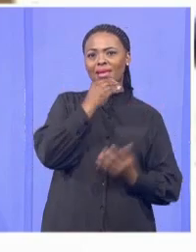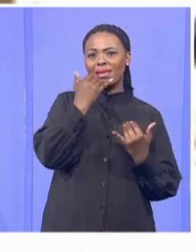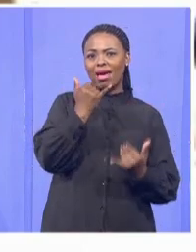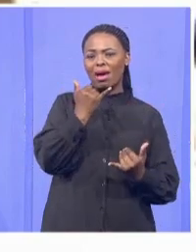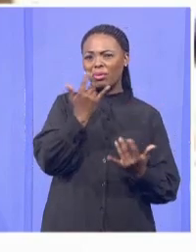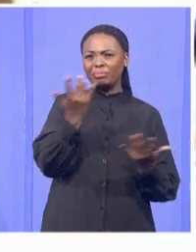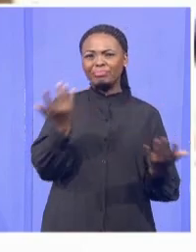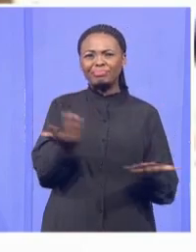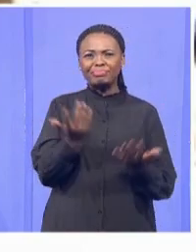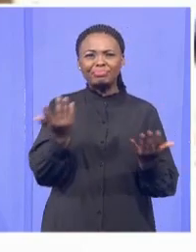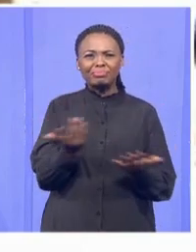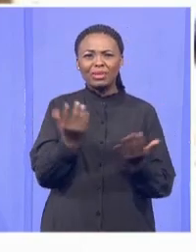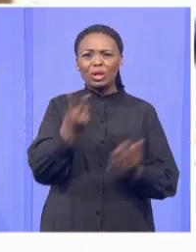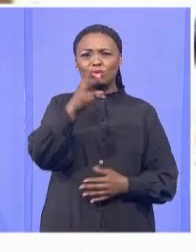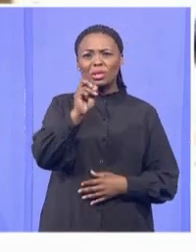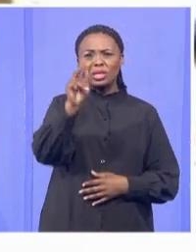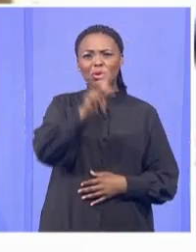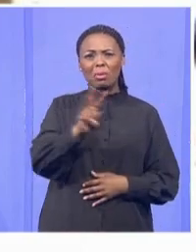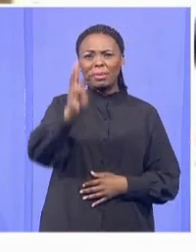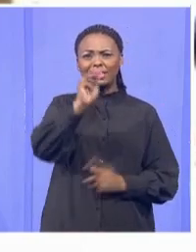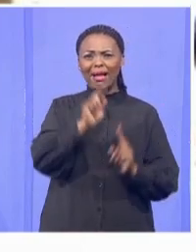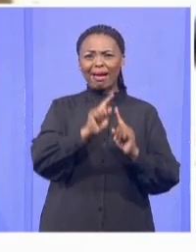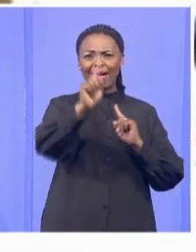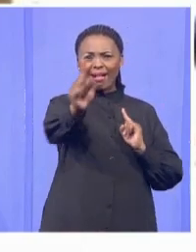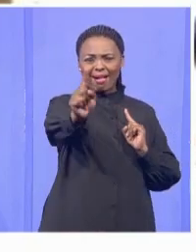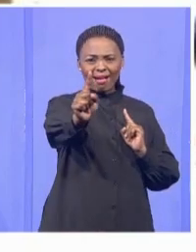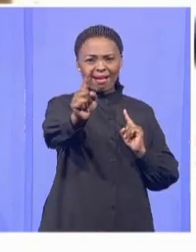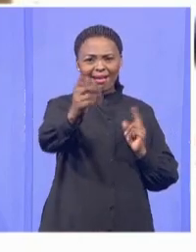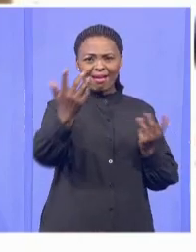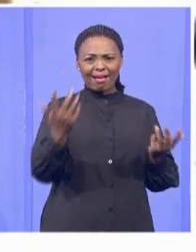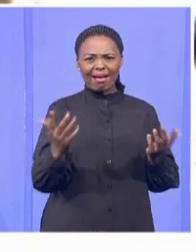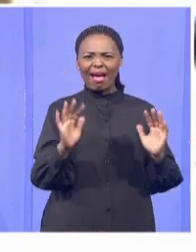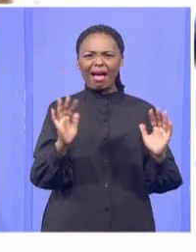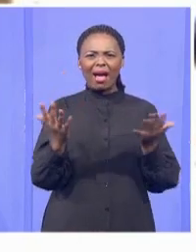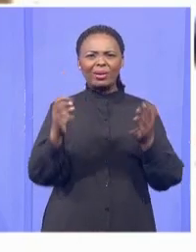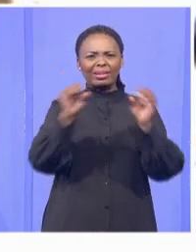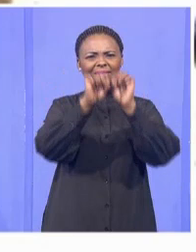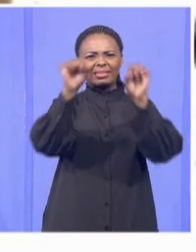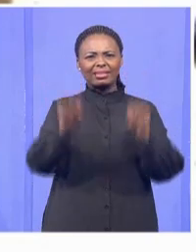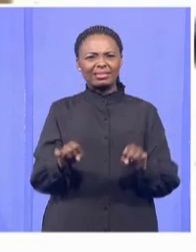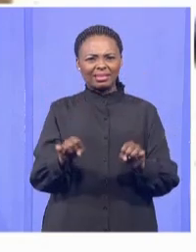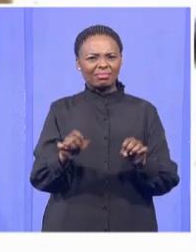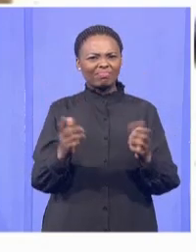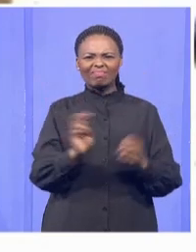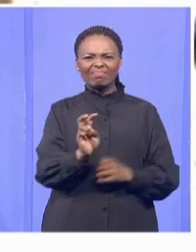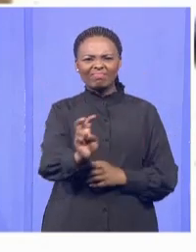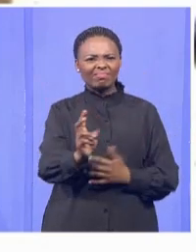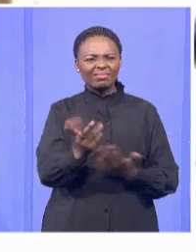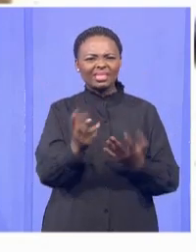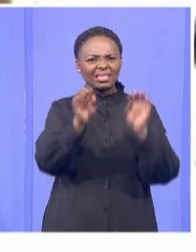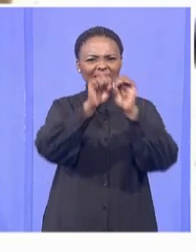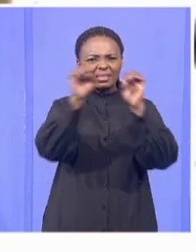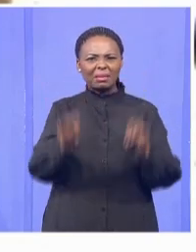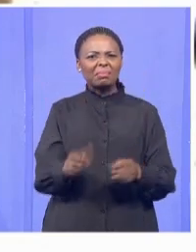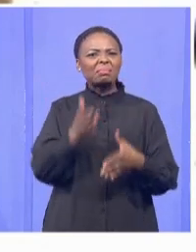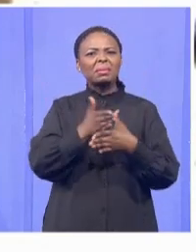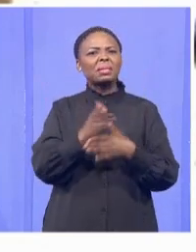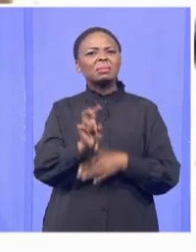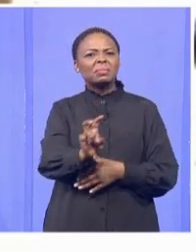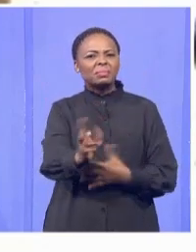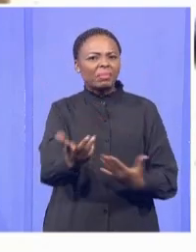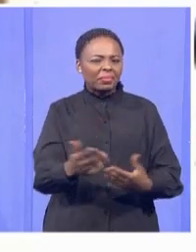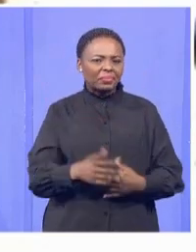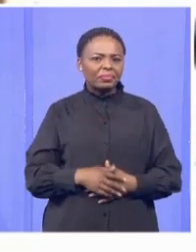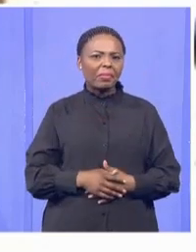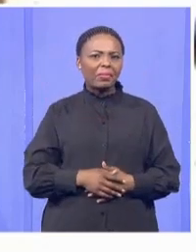me 20 kilometers away? How is the system designed for, you know, parents that have those type of queries? Thank